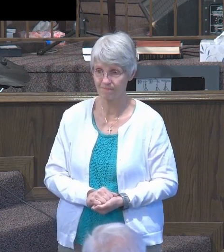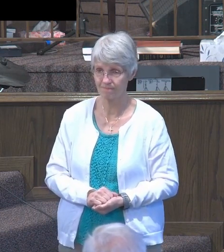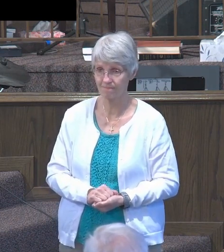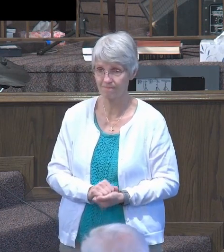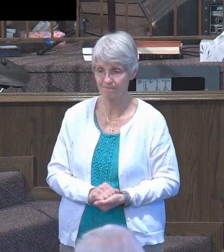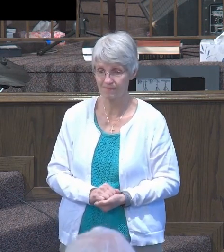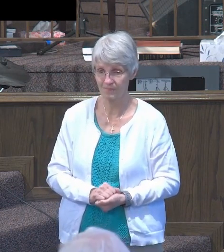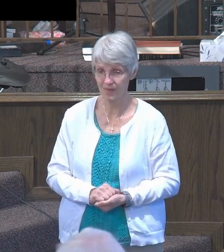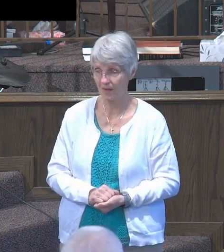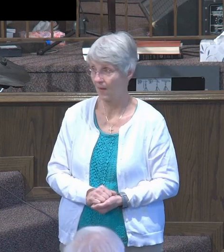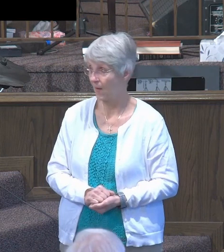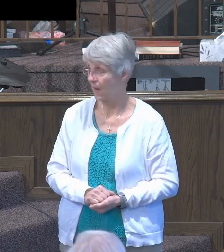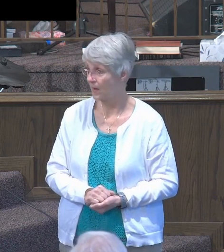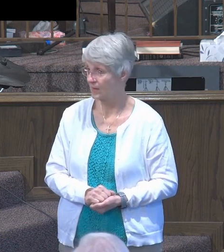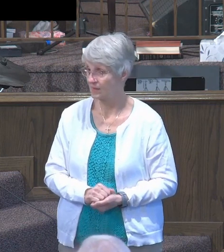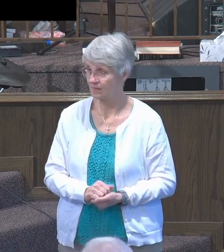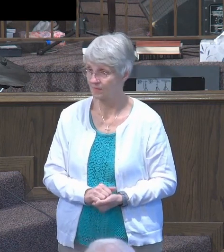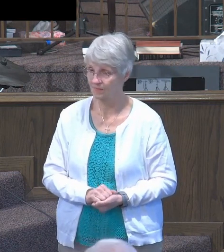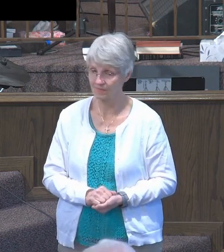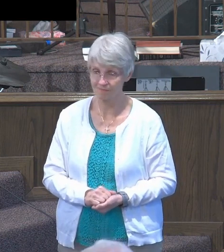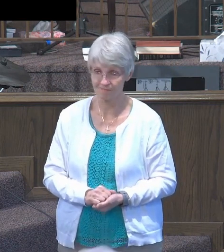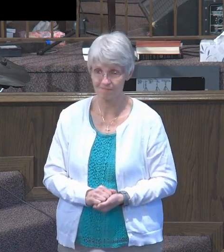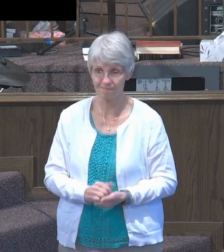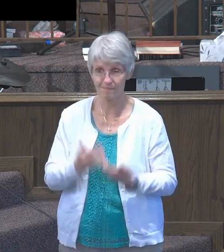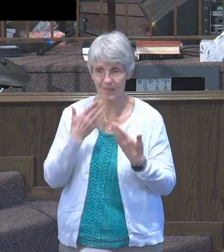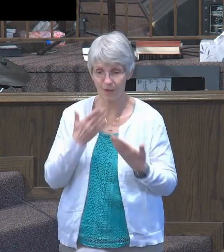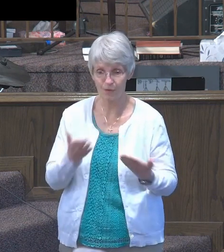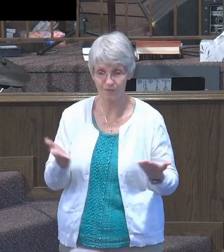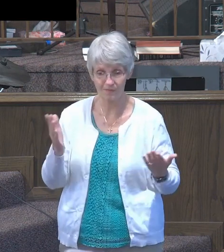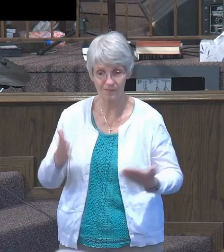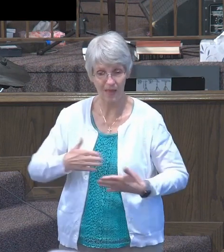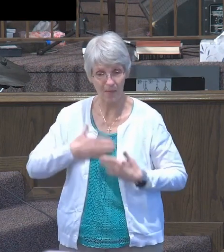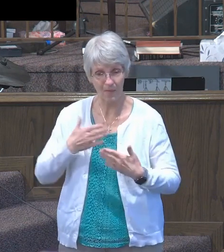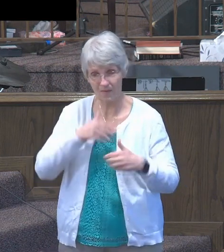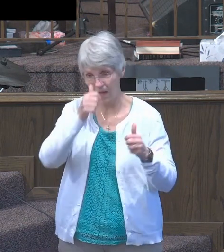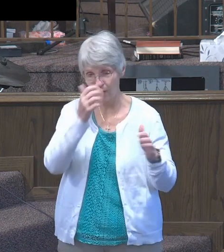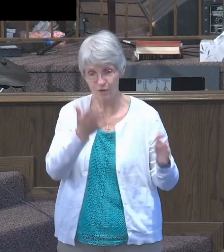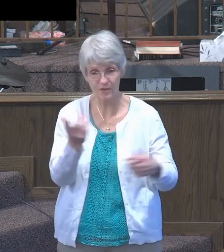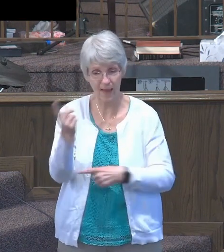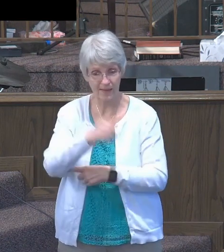Happy Father's Day to all of you fathers.